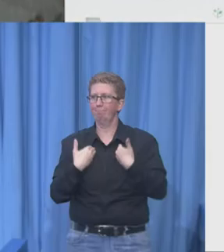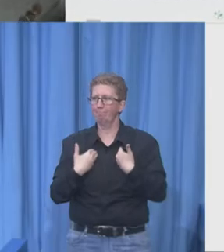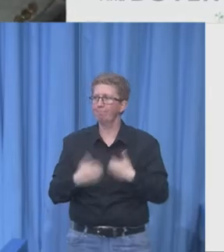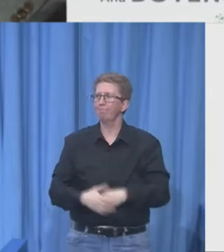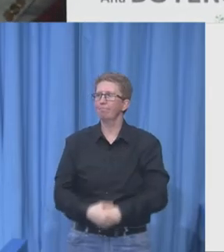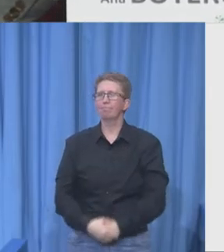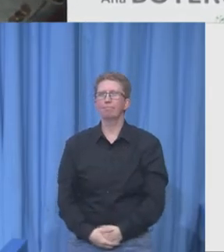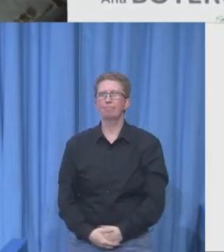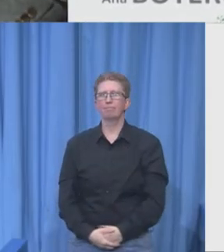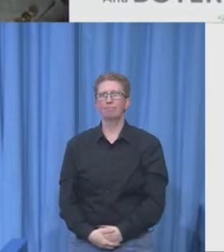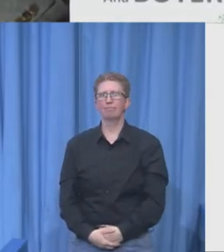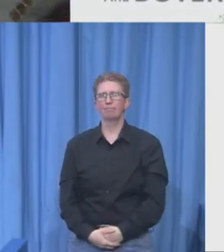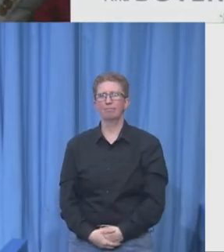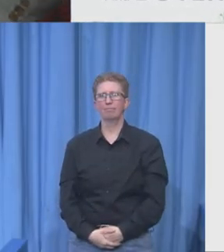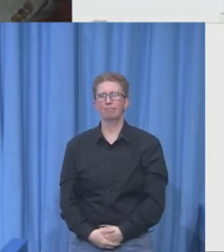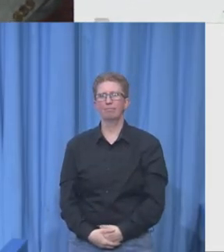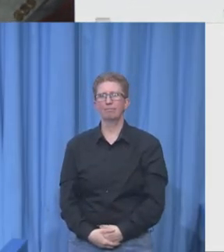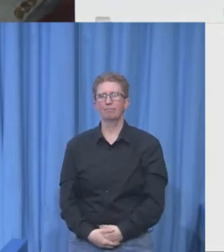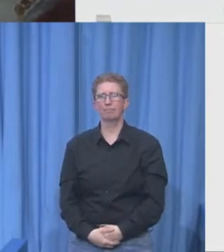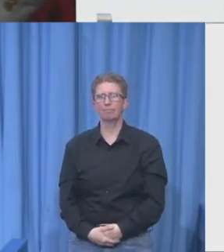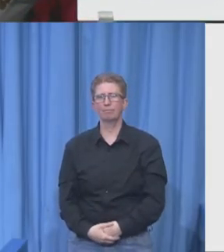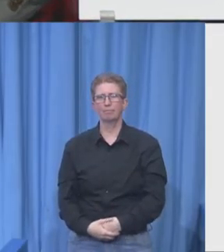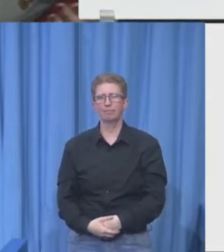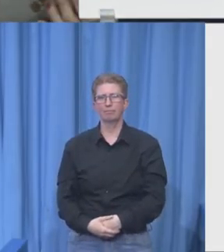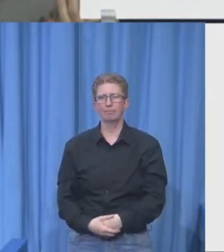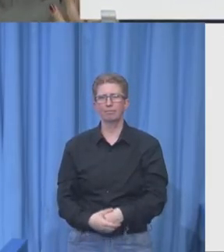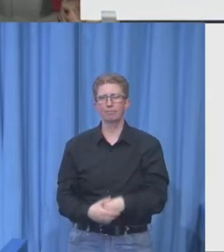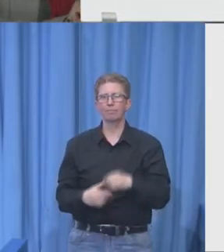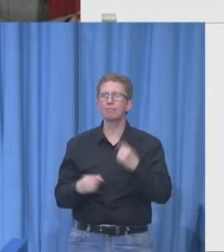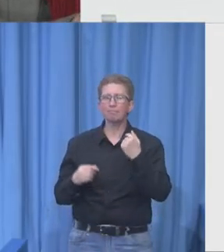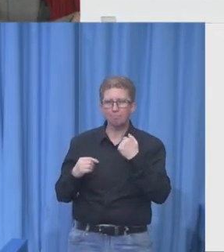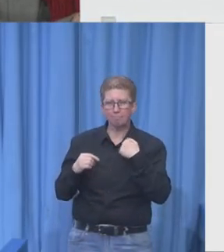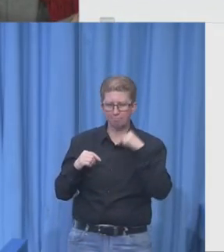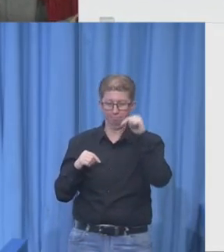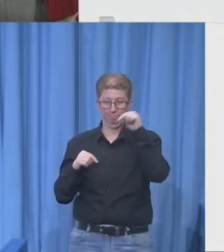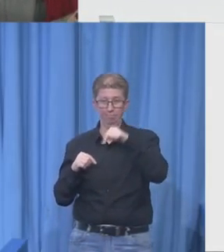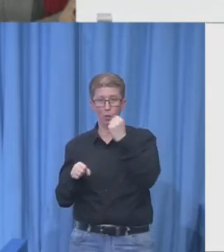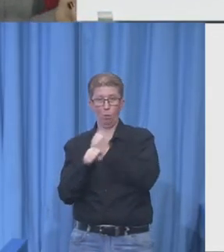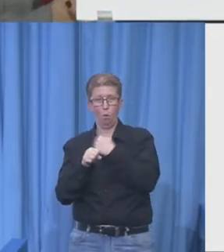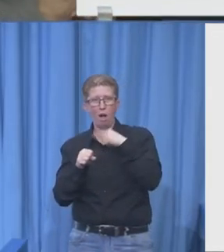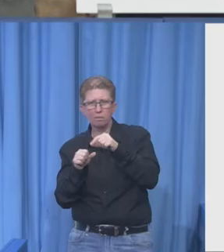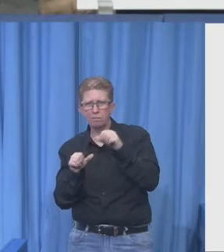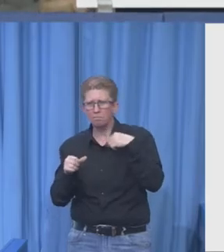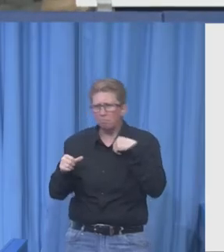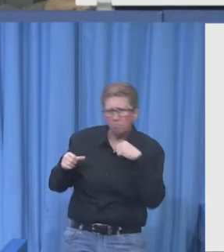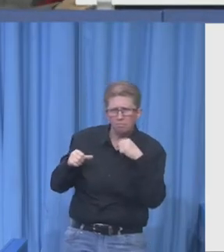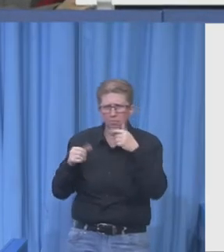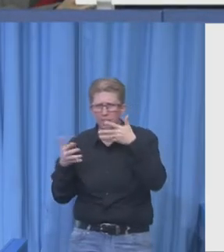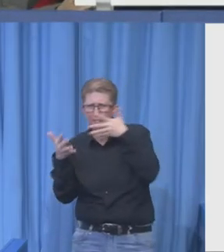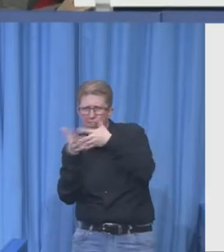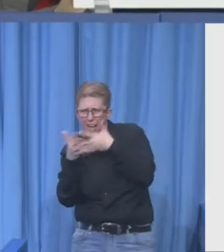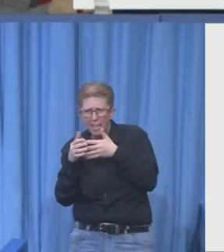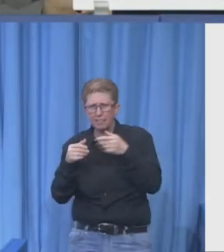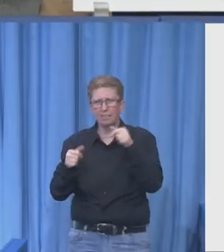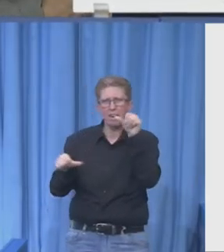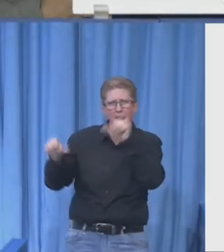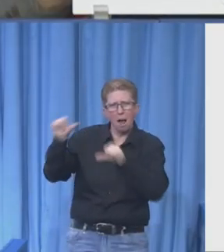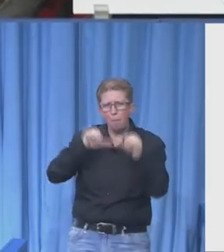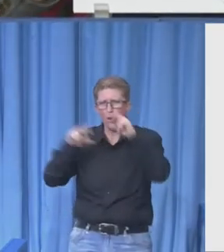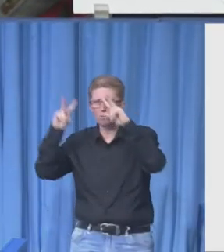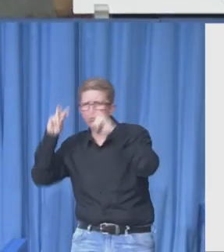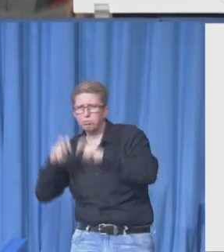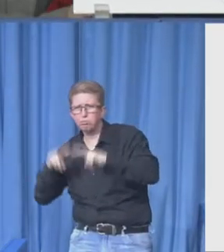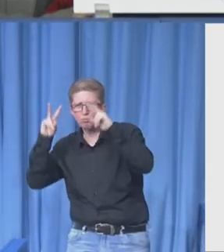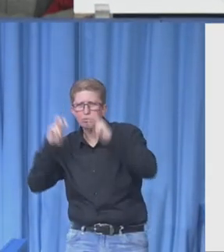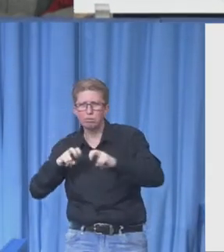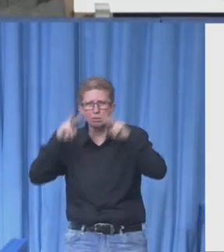that tests and finances models, dynamics, ideas that